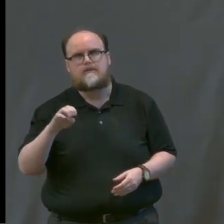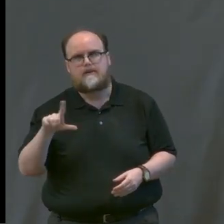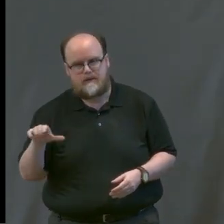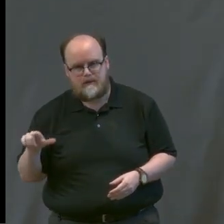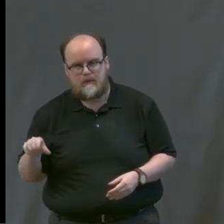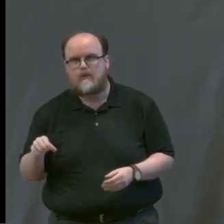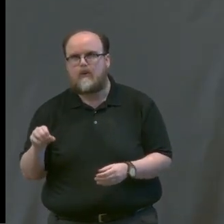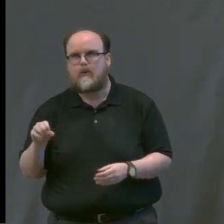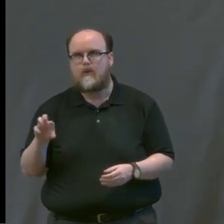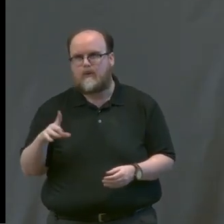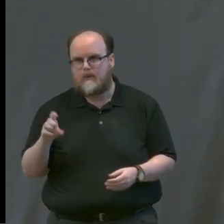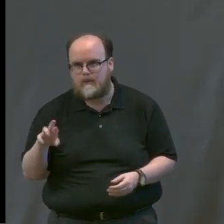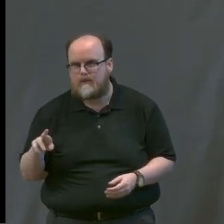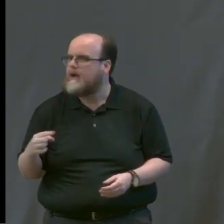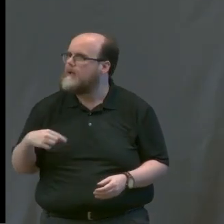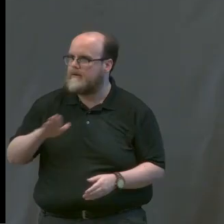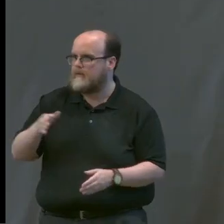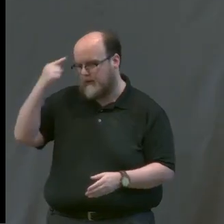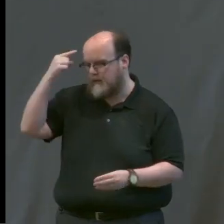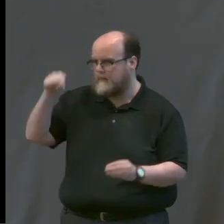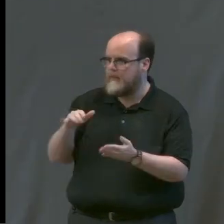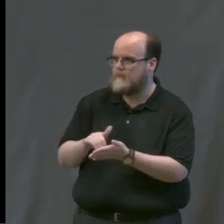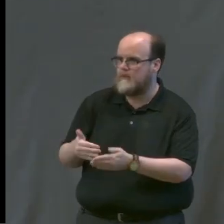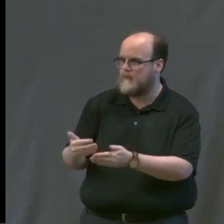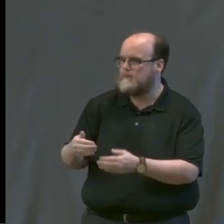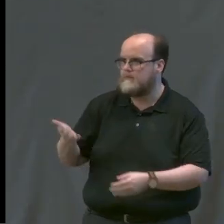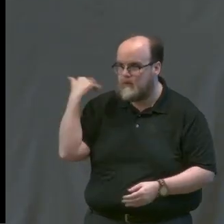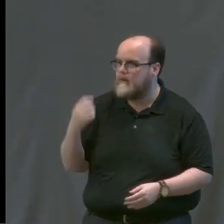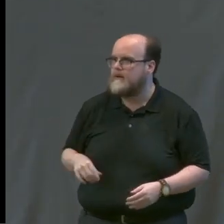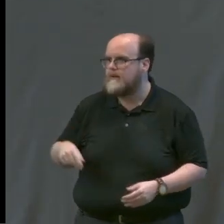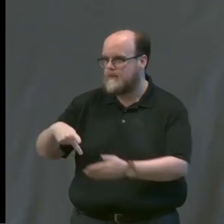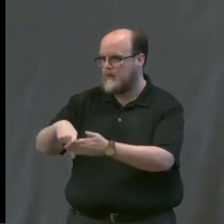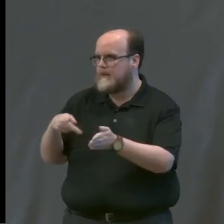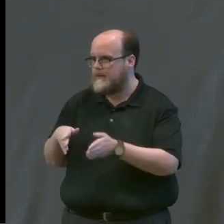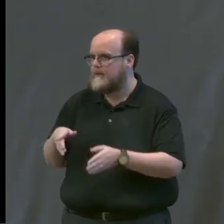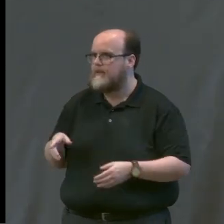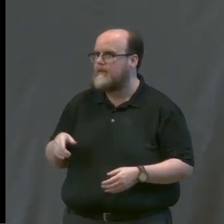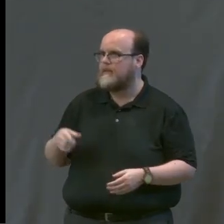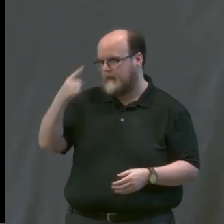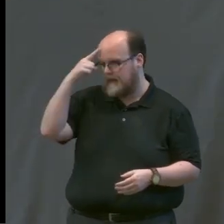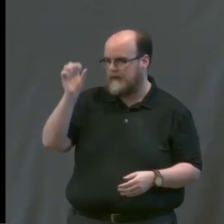I had actually never thought of that question before. Of course, premillennialists obviously believe it is.